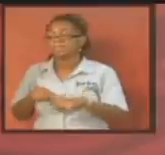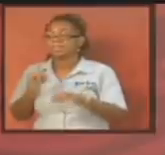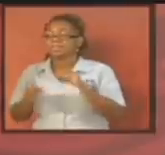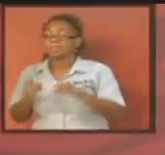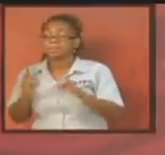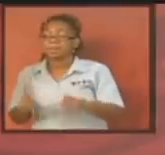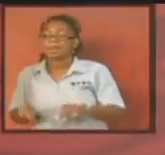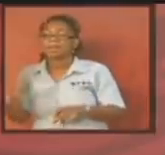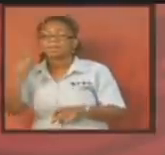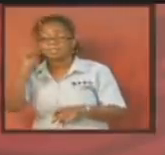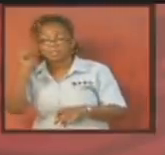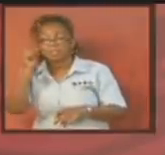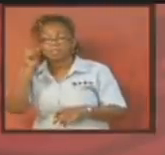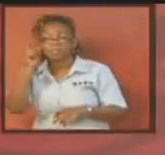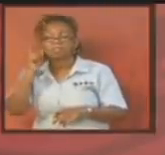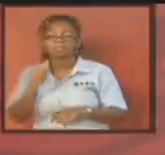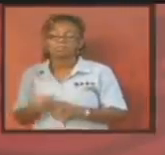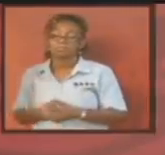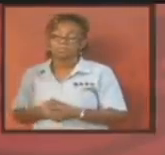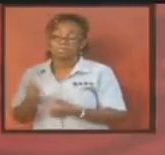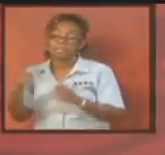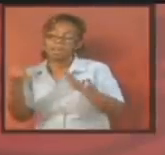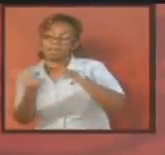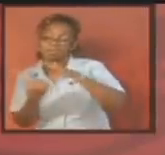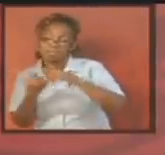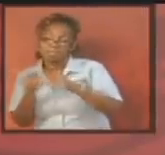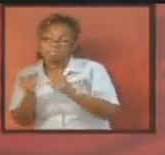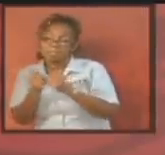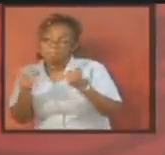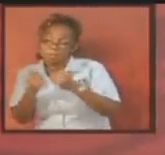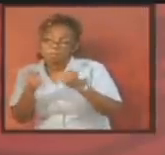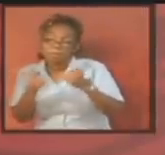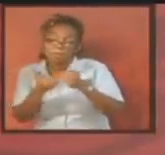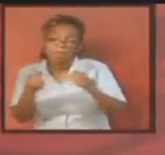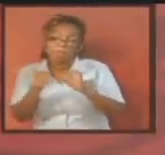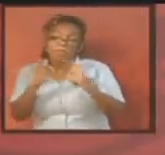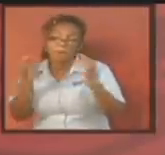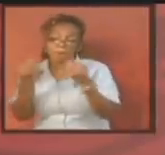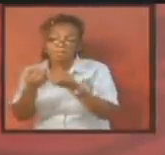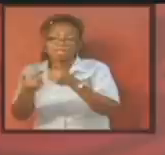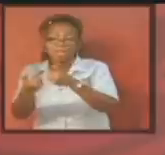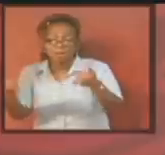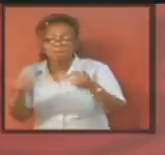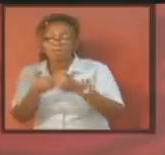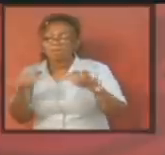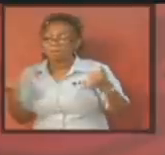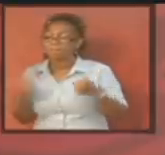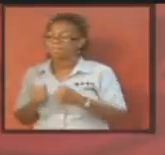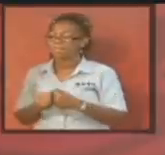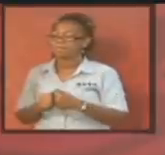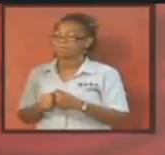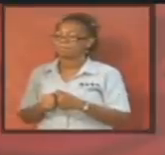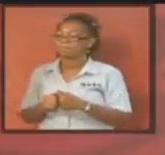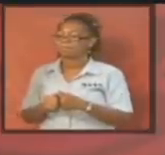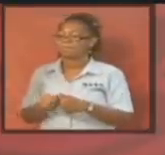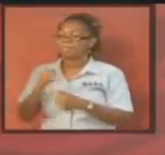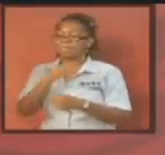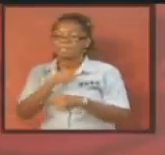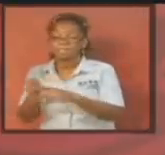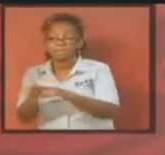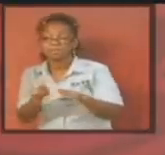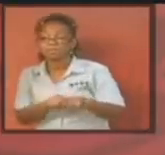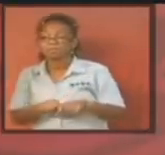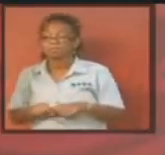to isolate away from other members in the home. And even in terms of detecting the number of persons, say, that would have